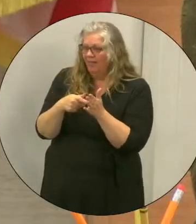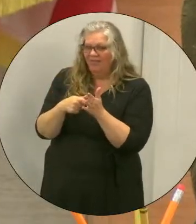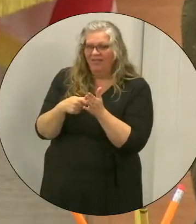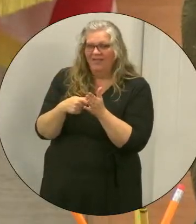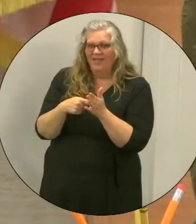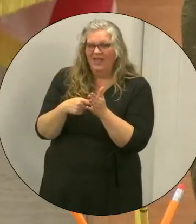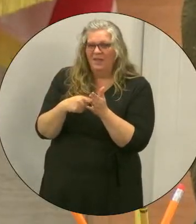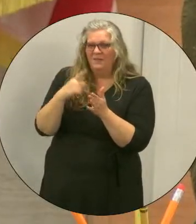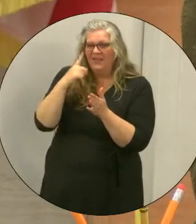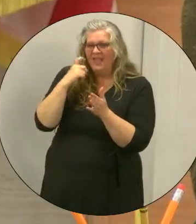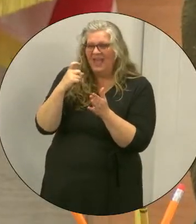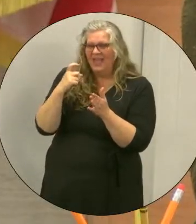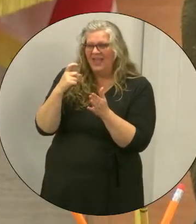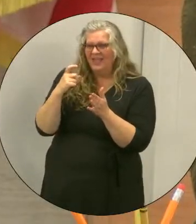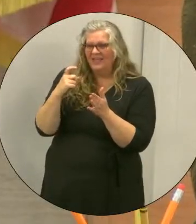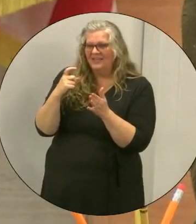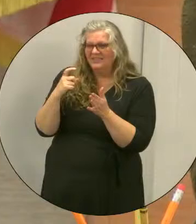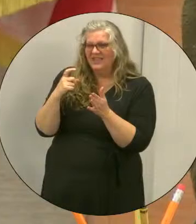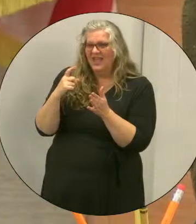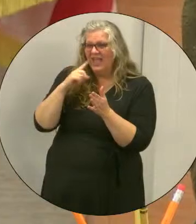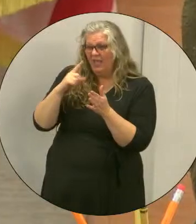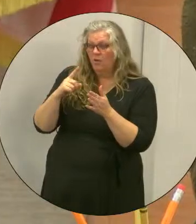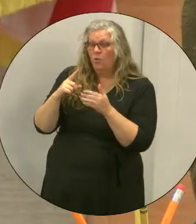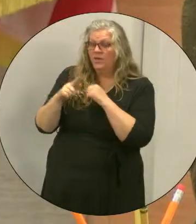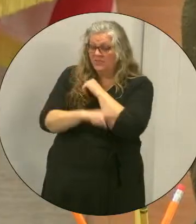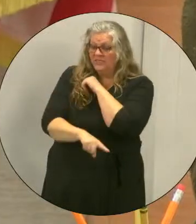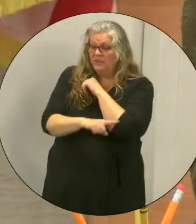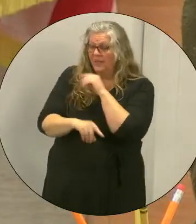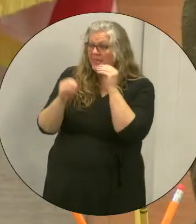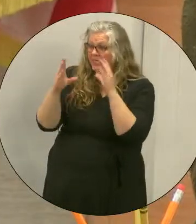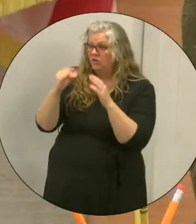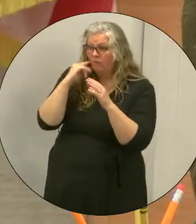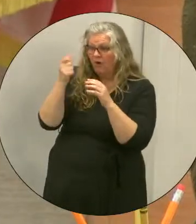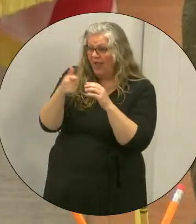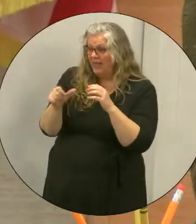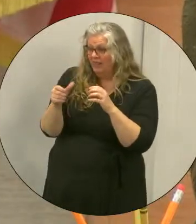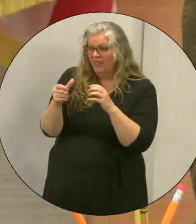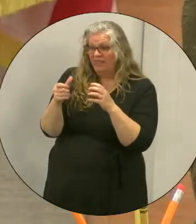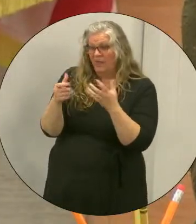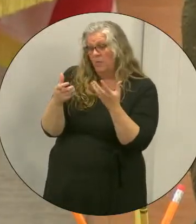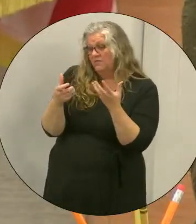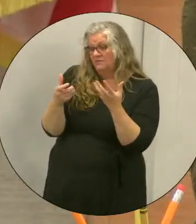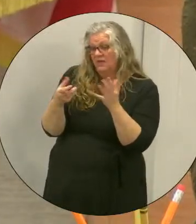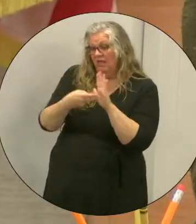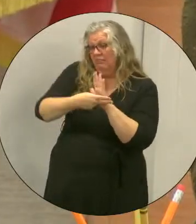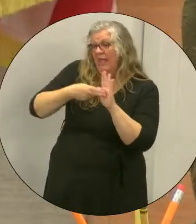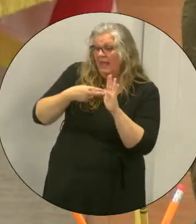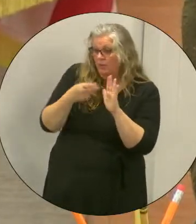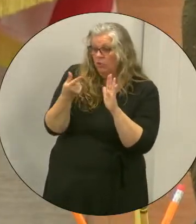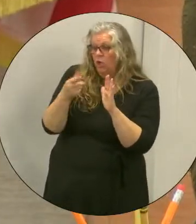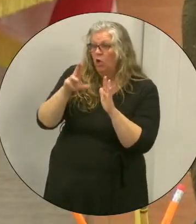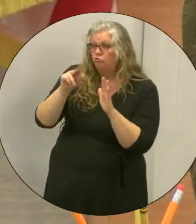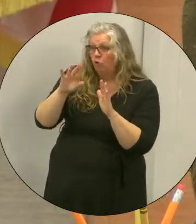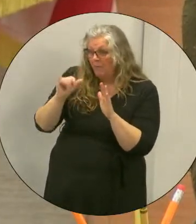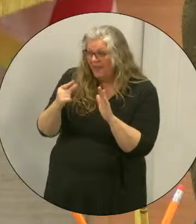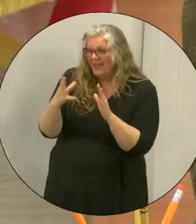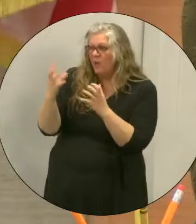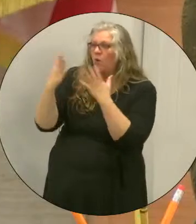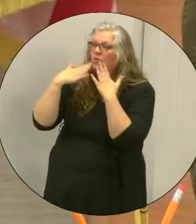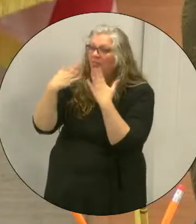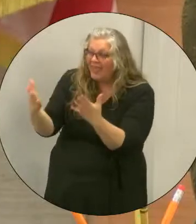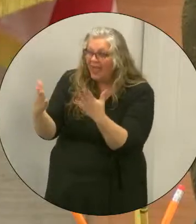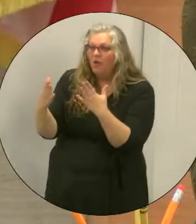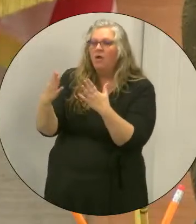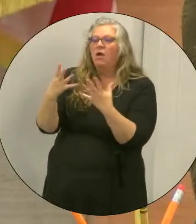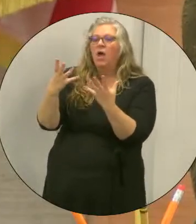it would discipline a teacher for acts that would be considered grooming. So I want to thank her for that, and I just want my community